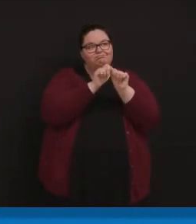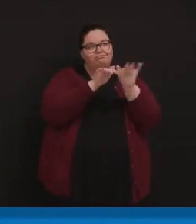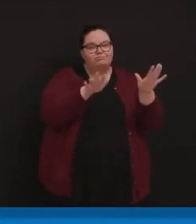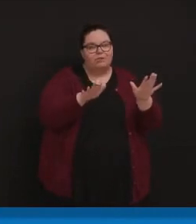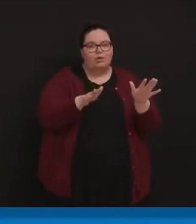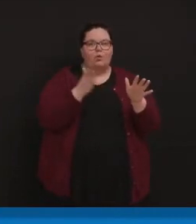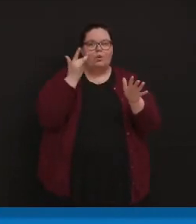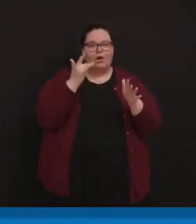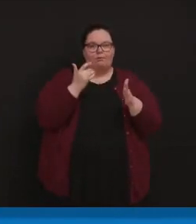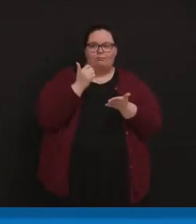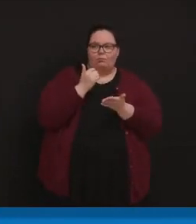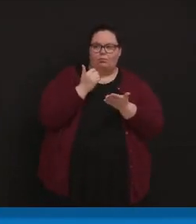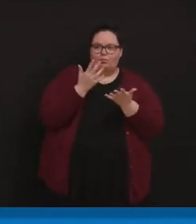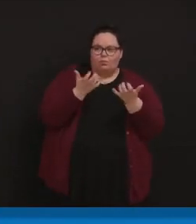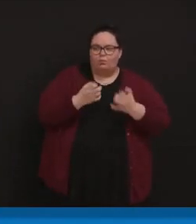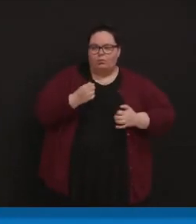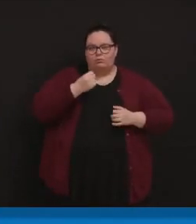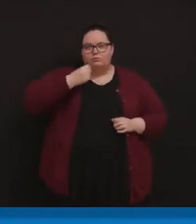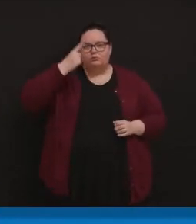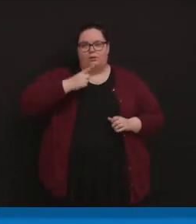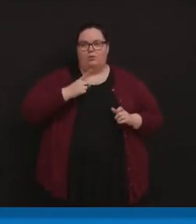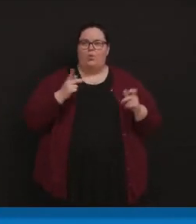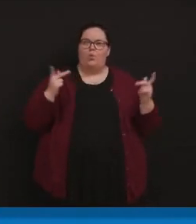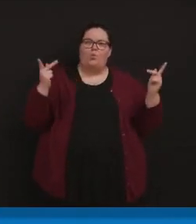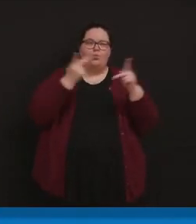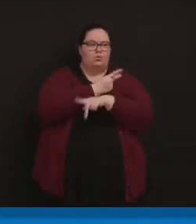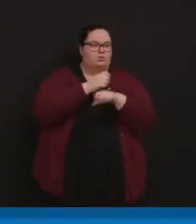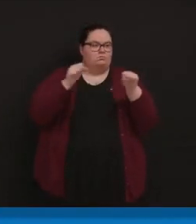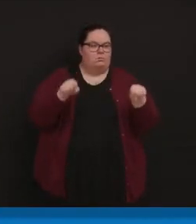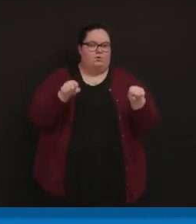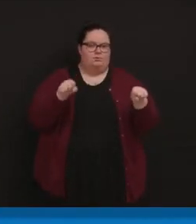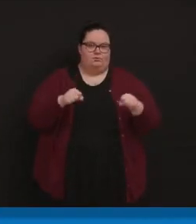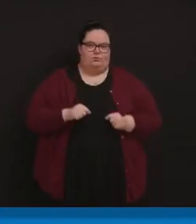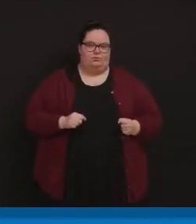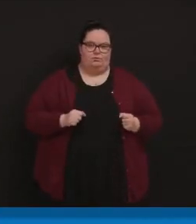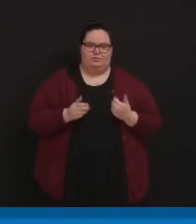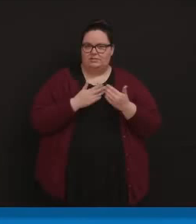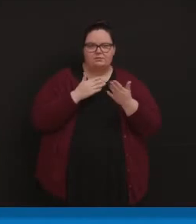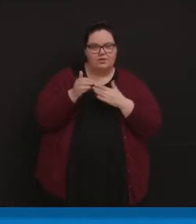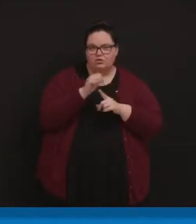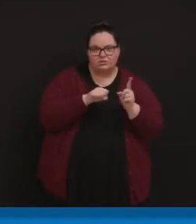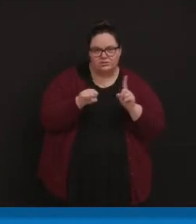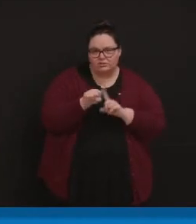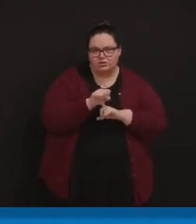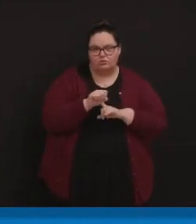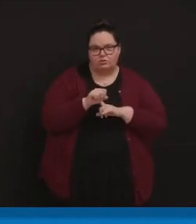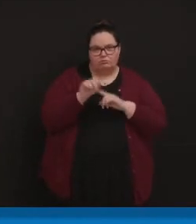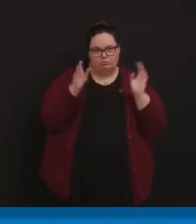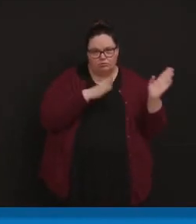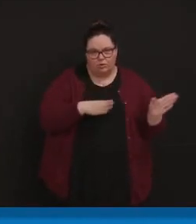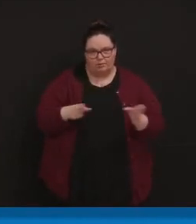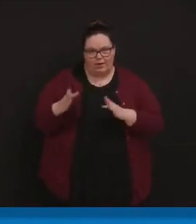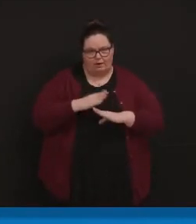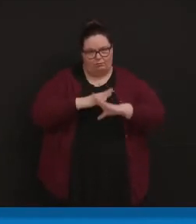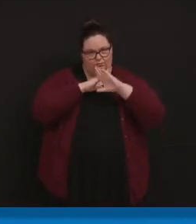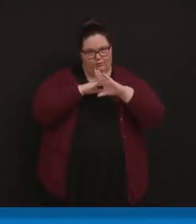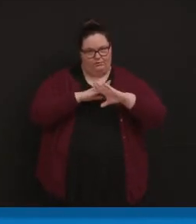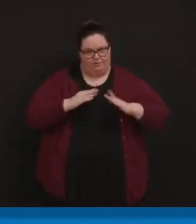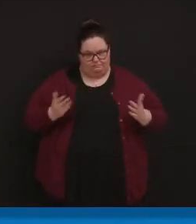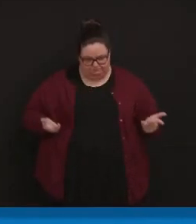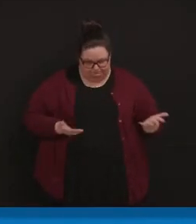we can help understand what the worst case scenarios can be in whatever situation we're in, and help prepare and prevent that from